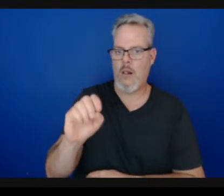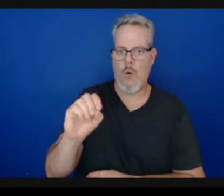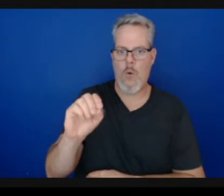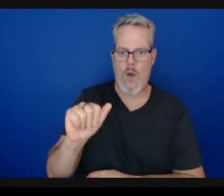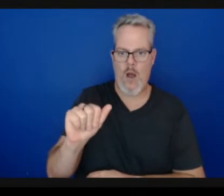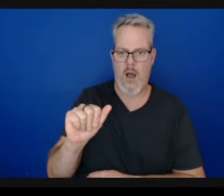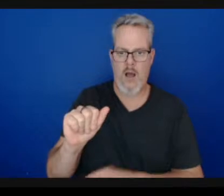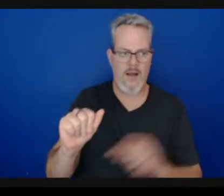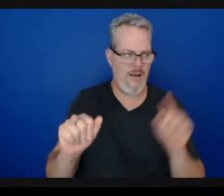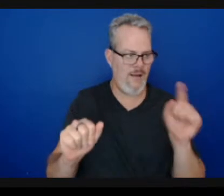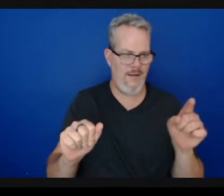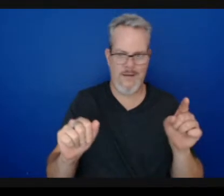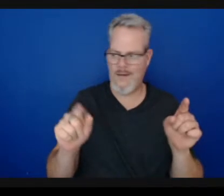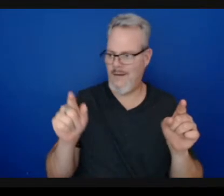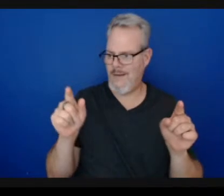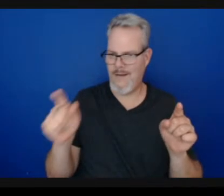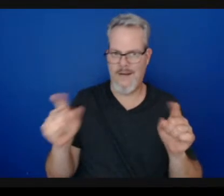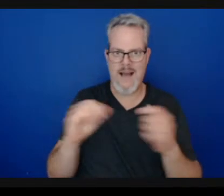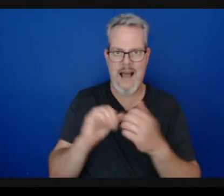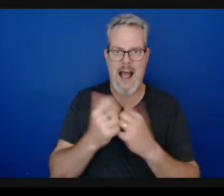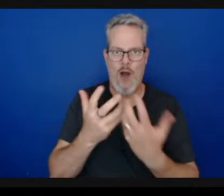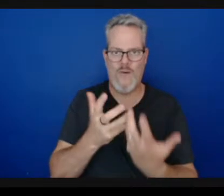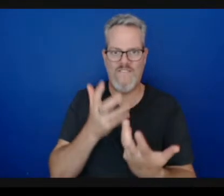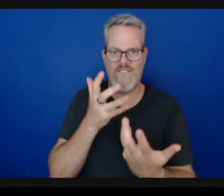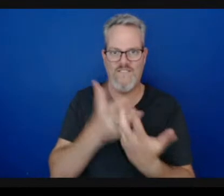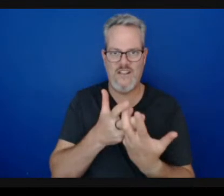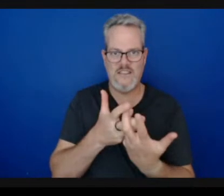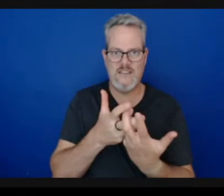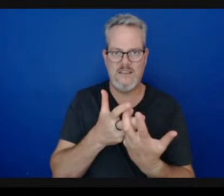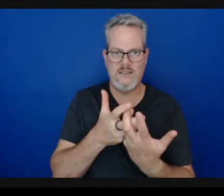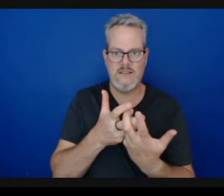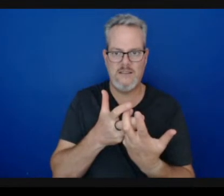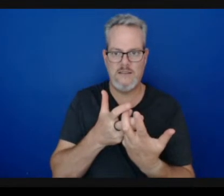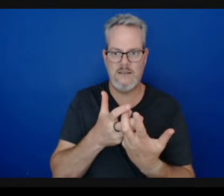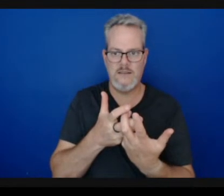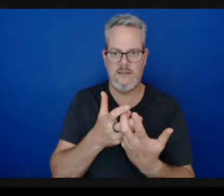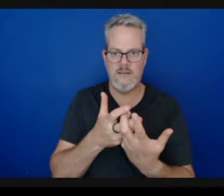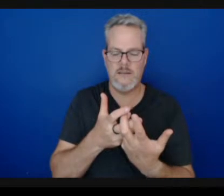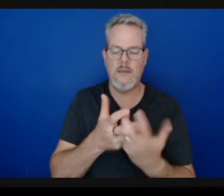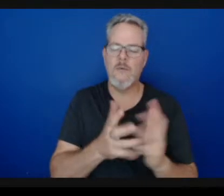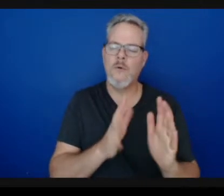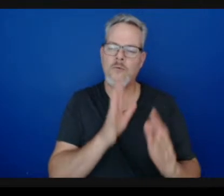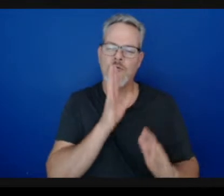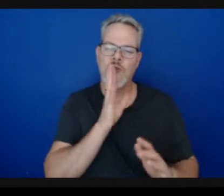of how it fits into history there as well. But we'll leave that for another day.